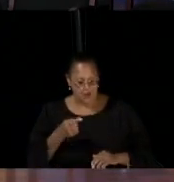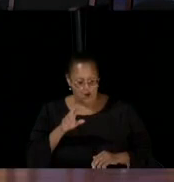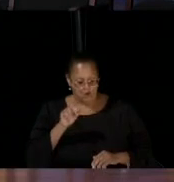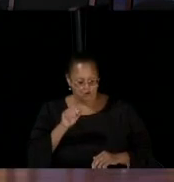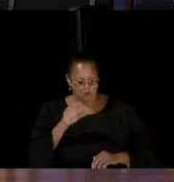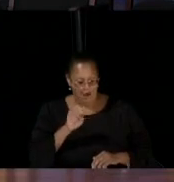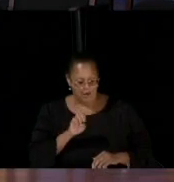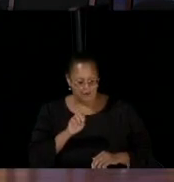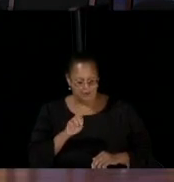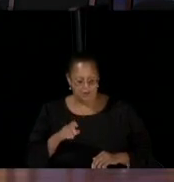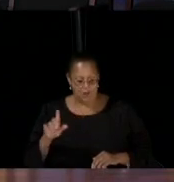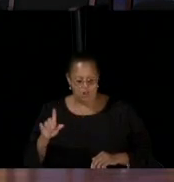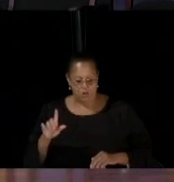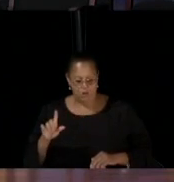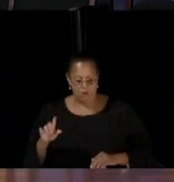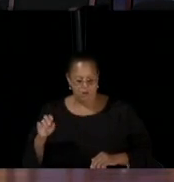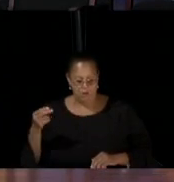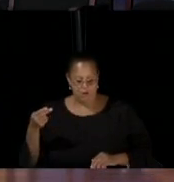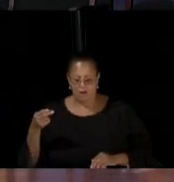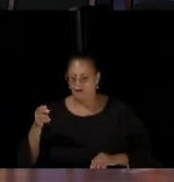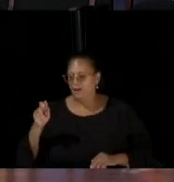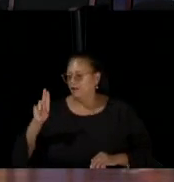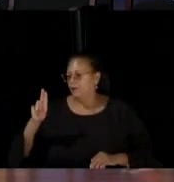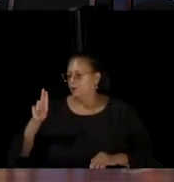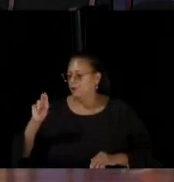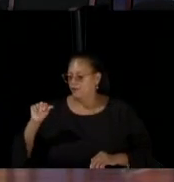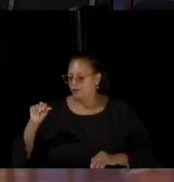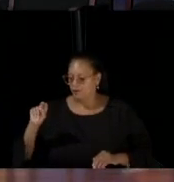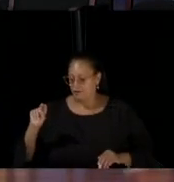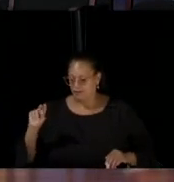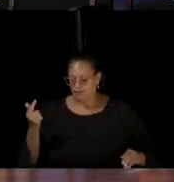Grace Liu Wong.